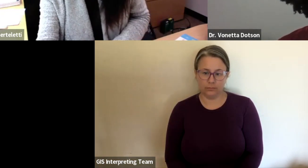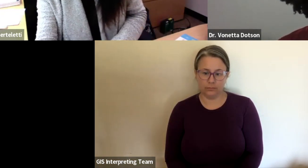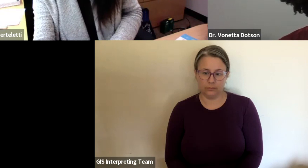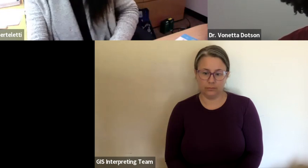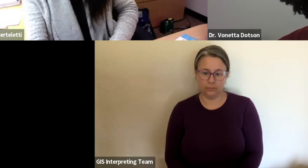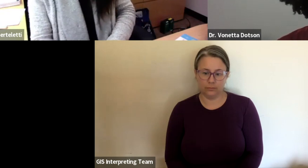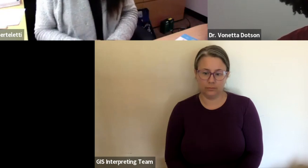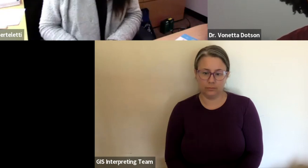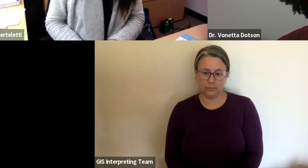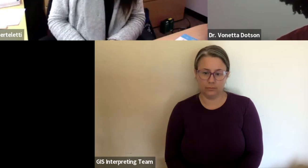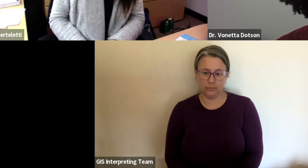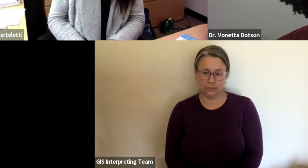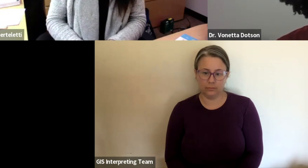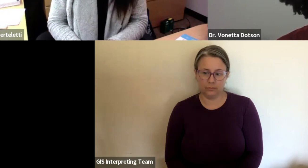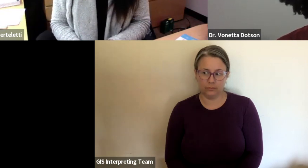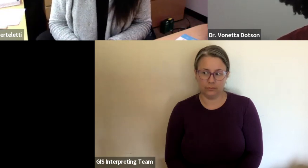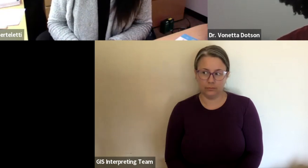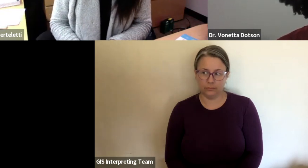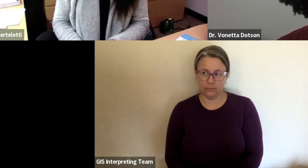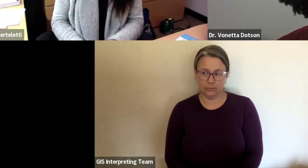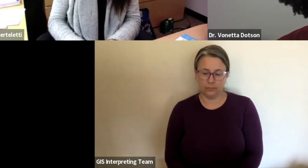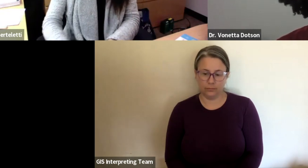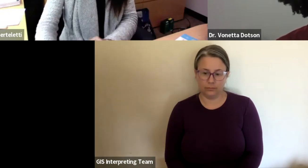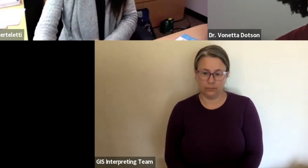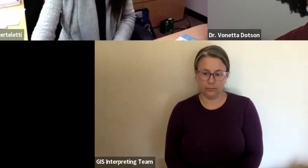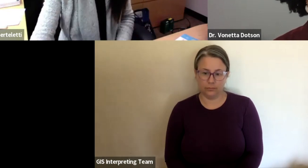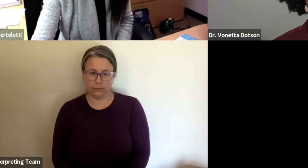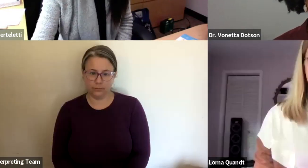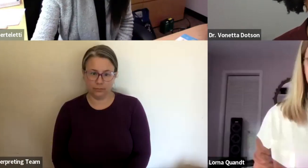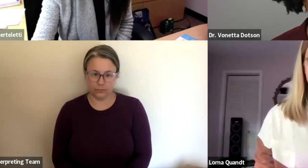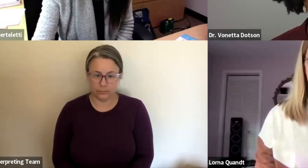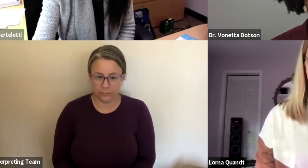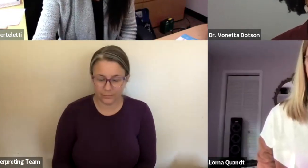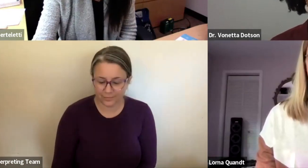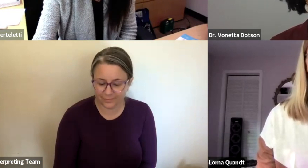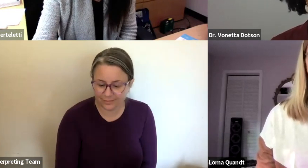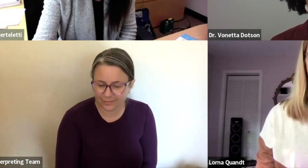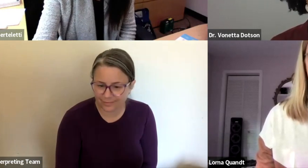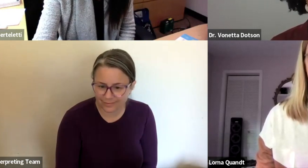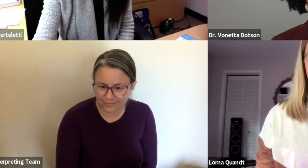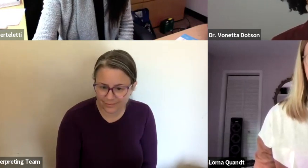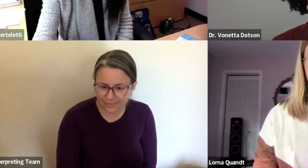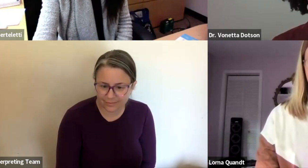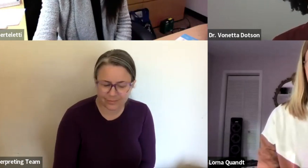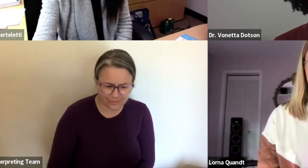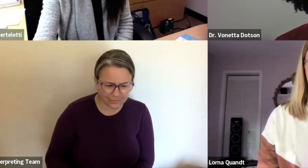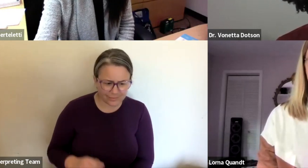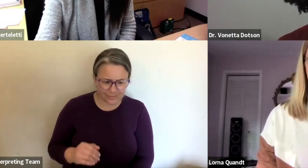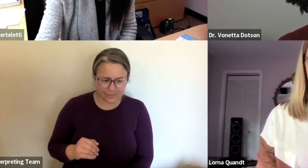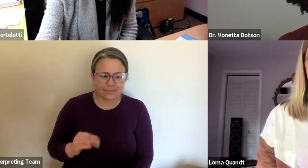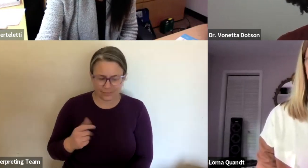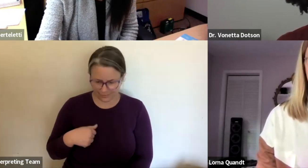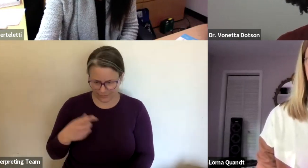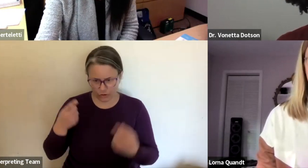I 100% agree with all of that. And it's interesting when you were just talking about how we do what we've